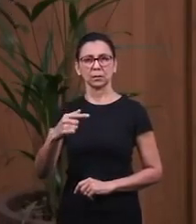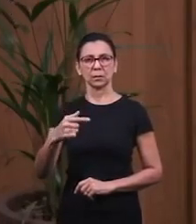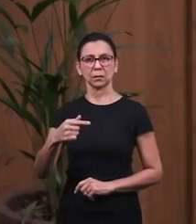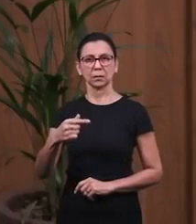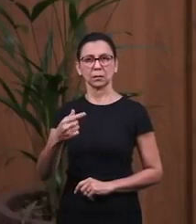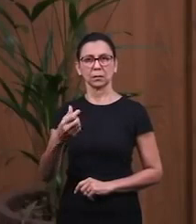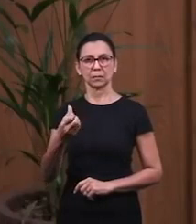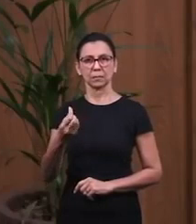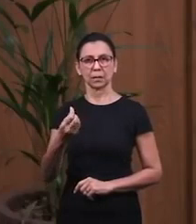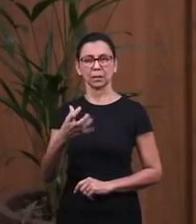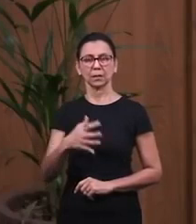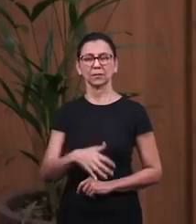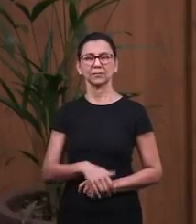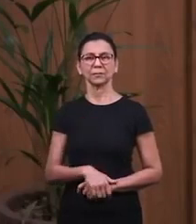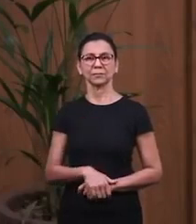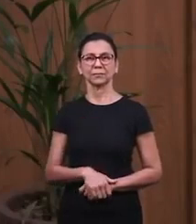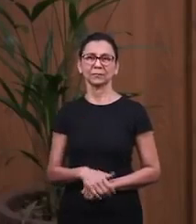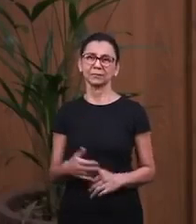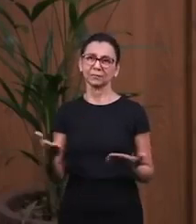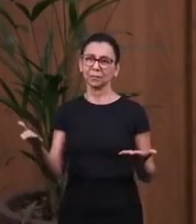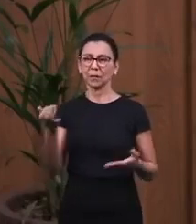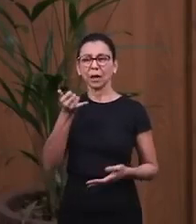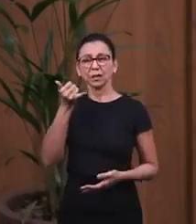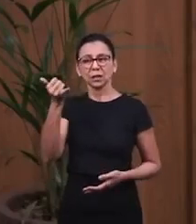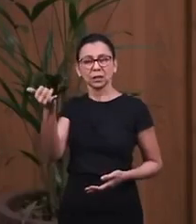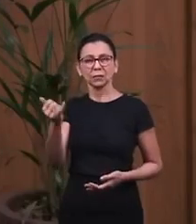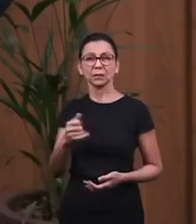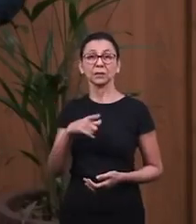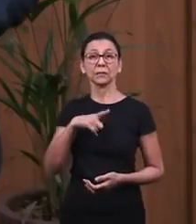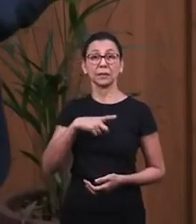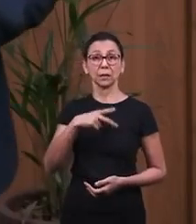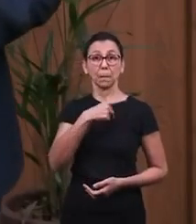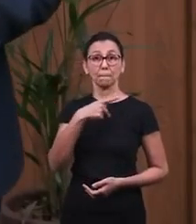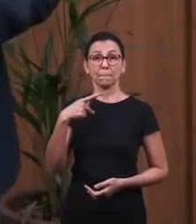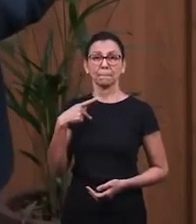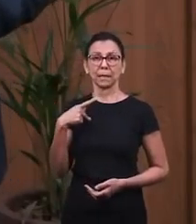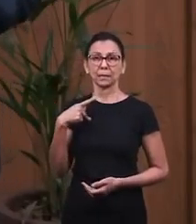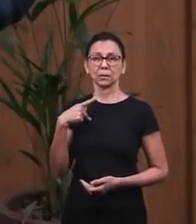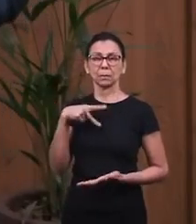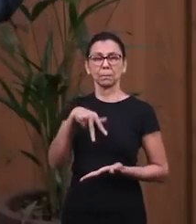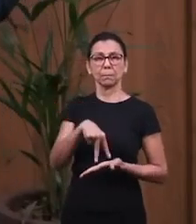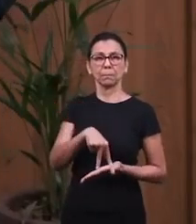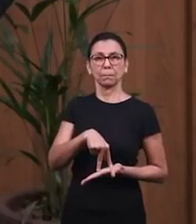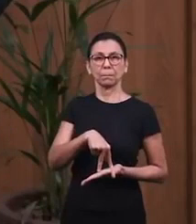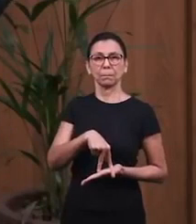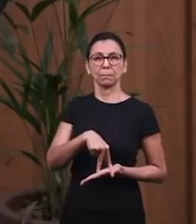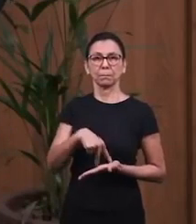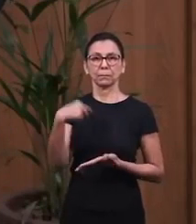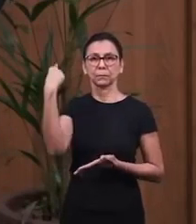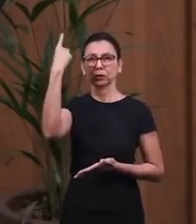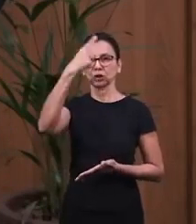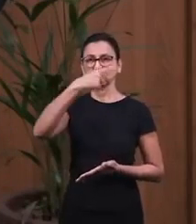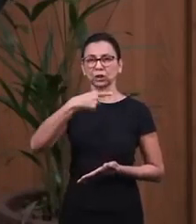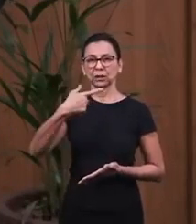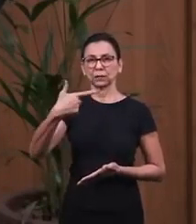You can call and there's a pastor there that can answer and pray for you, for your family.